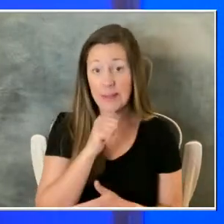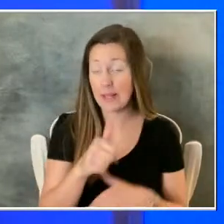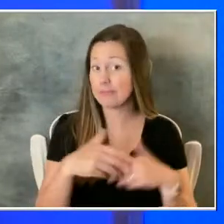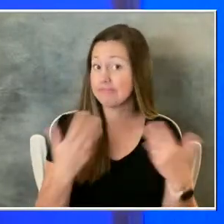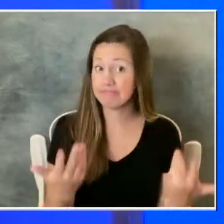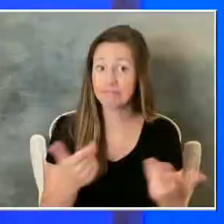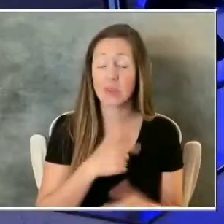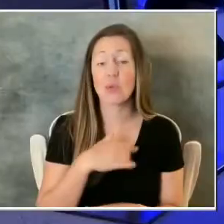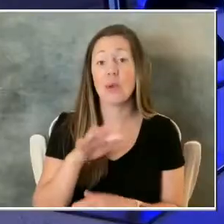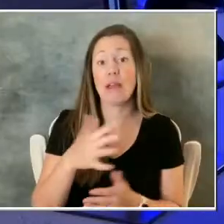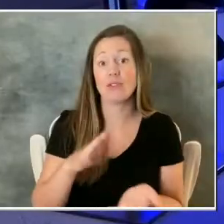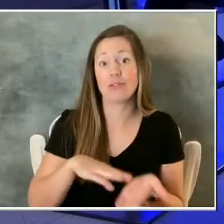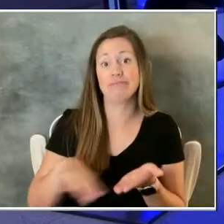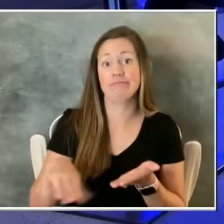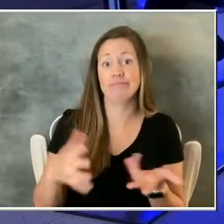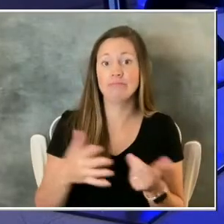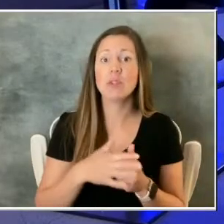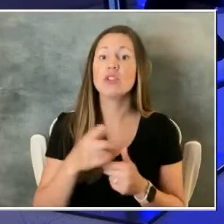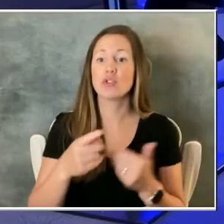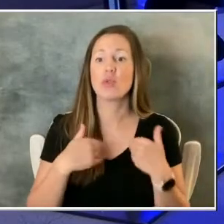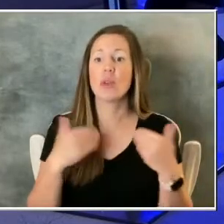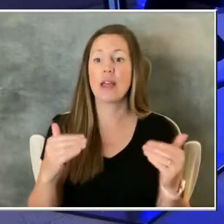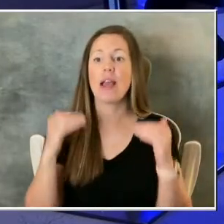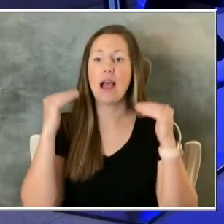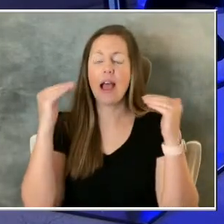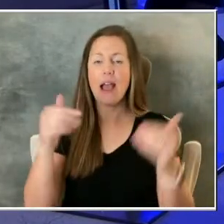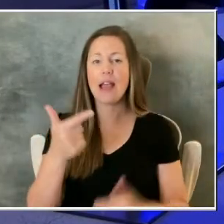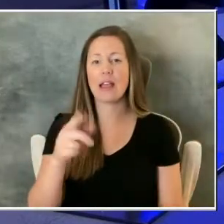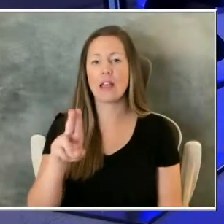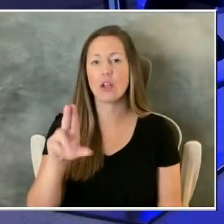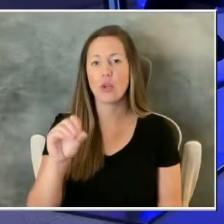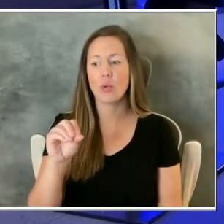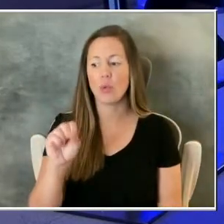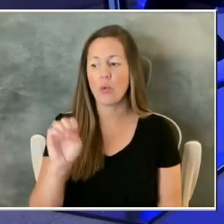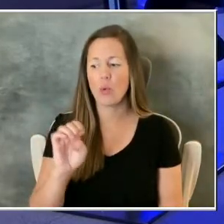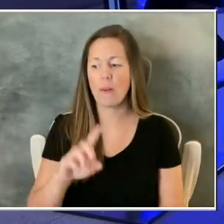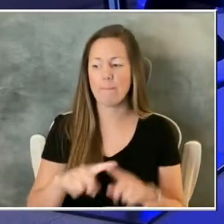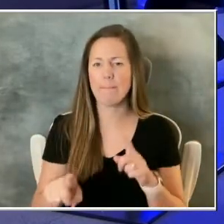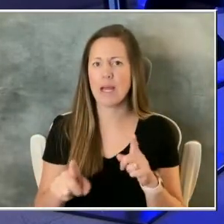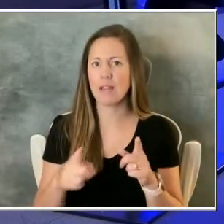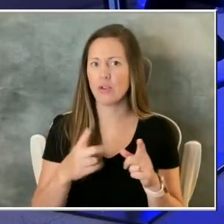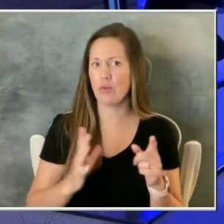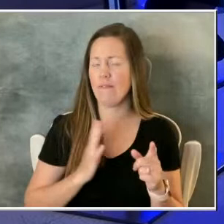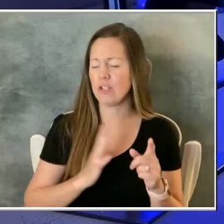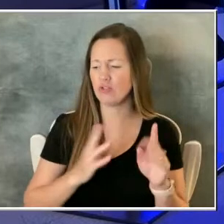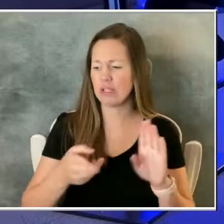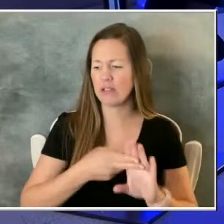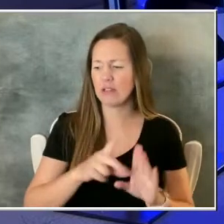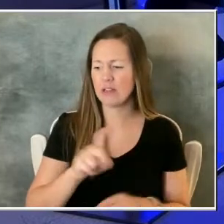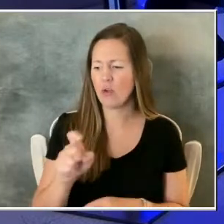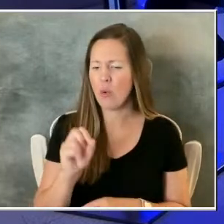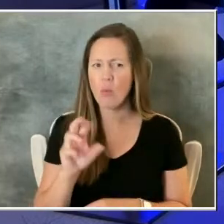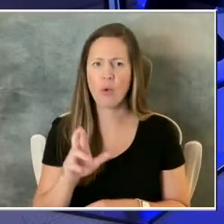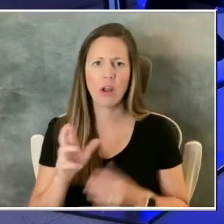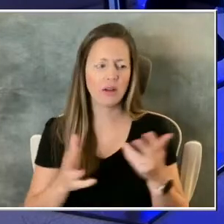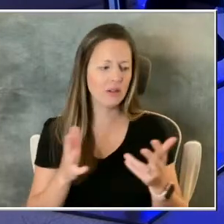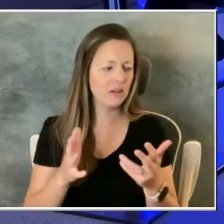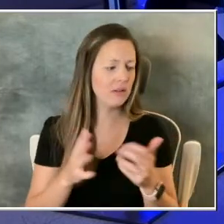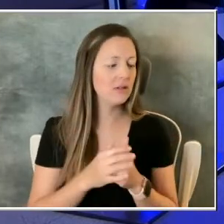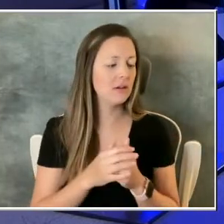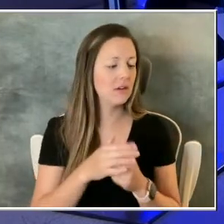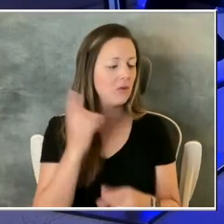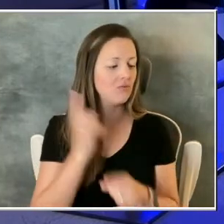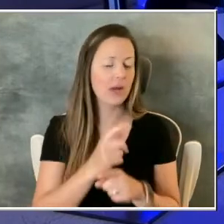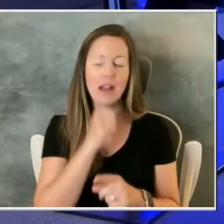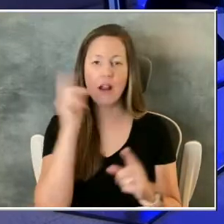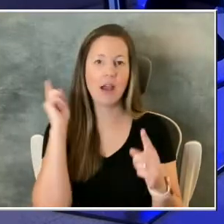So you had this high glucose, Mm-hmm. but you hadn't officially been diagnosed with diabetes until you saw your doctor? Correct. Okay. So you told